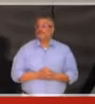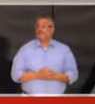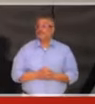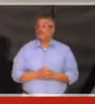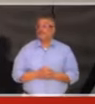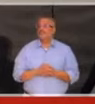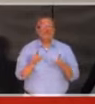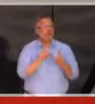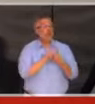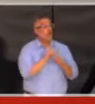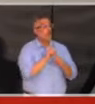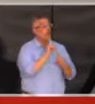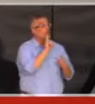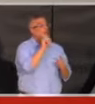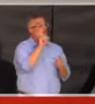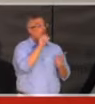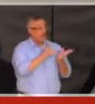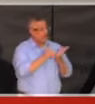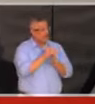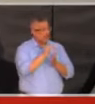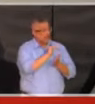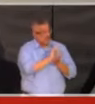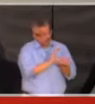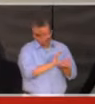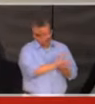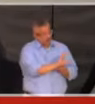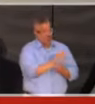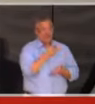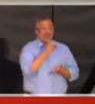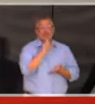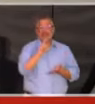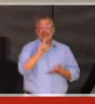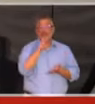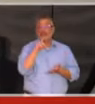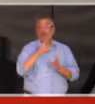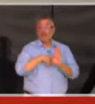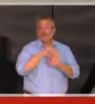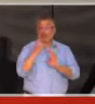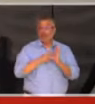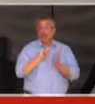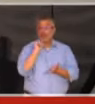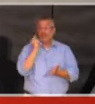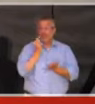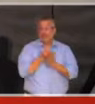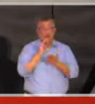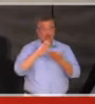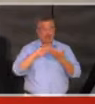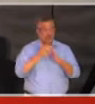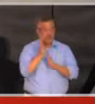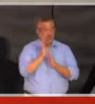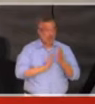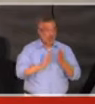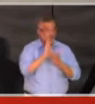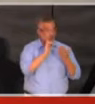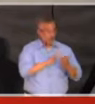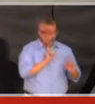We also put another $1 billion in our Cal Grant program to have a guarantee for community college transfer